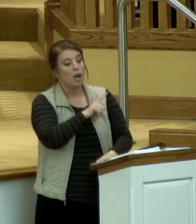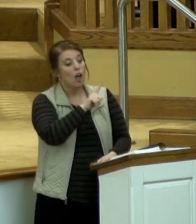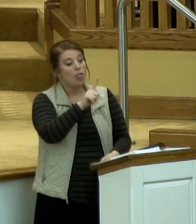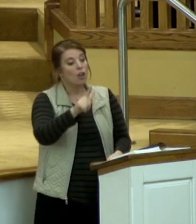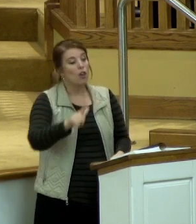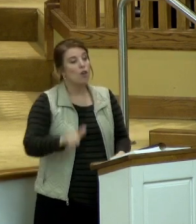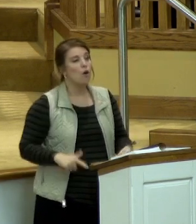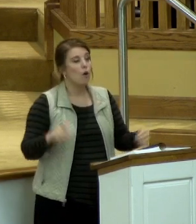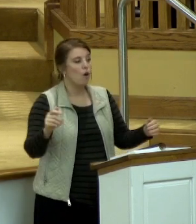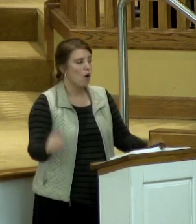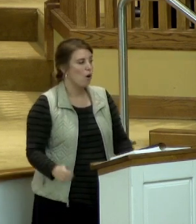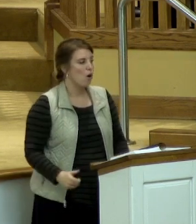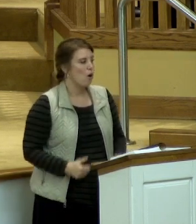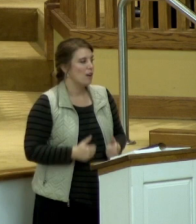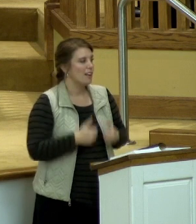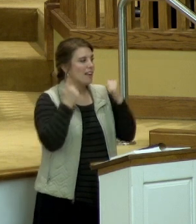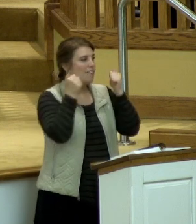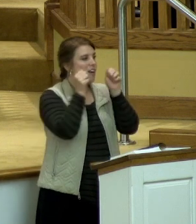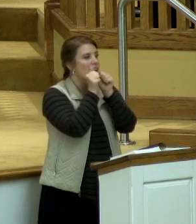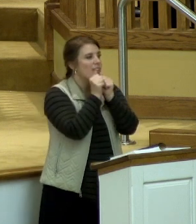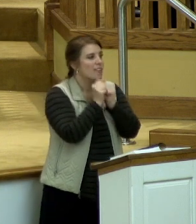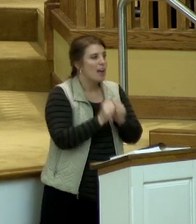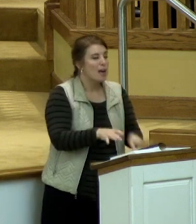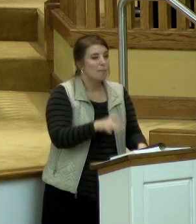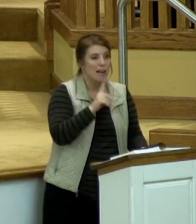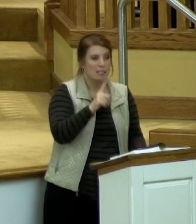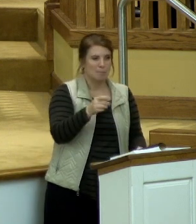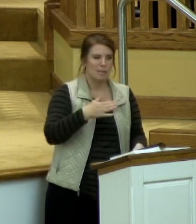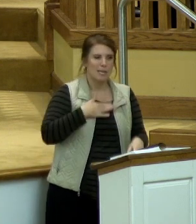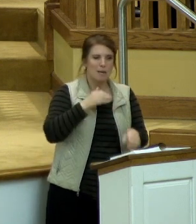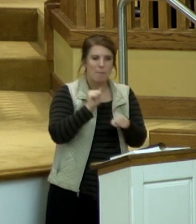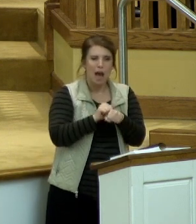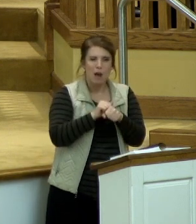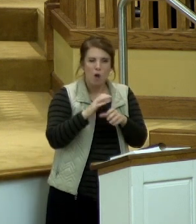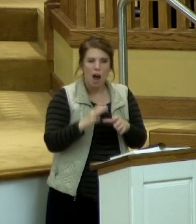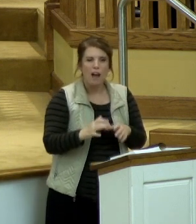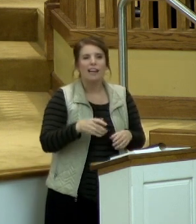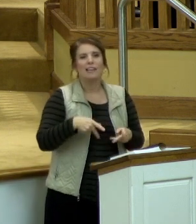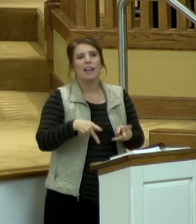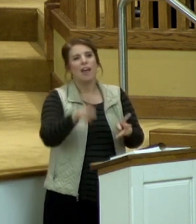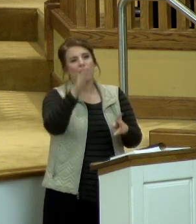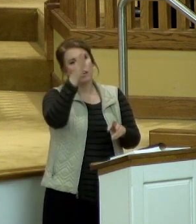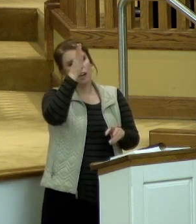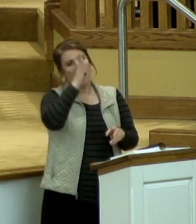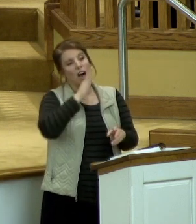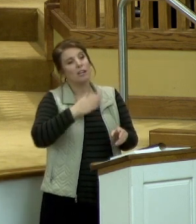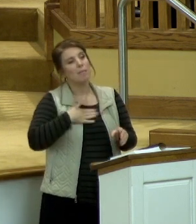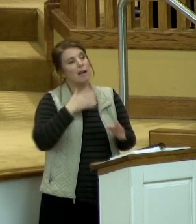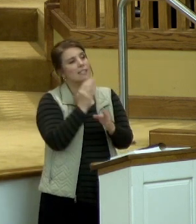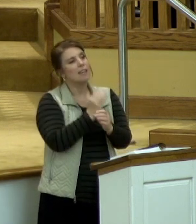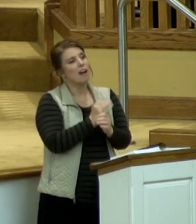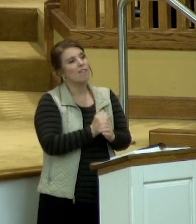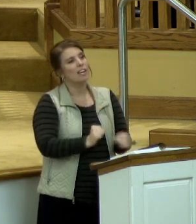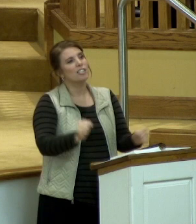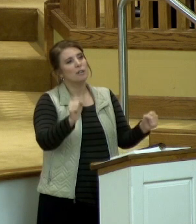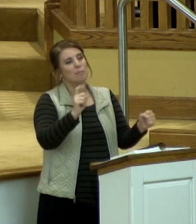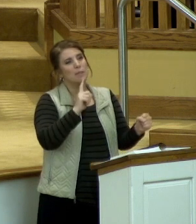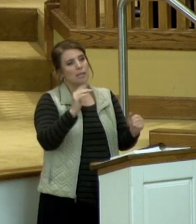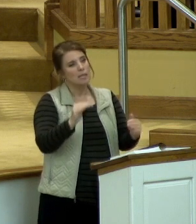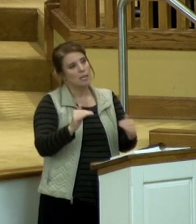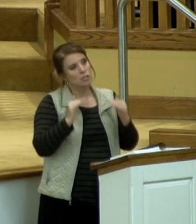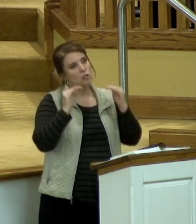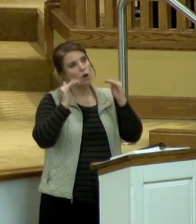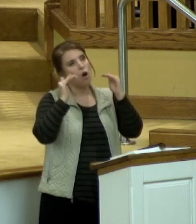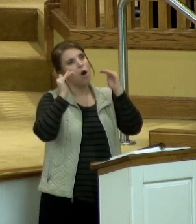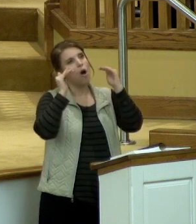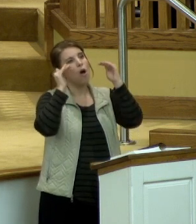exalted. The Lord liveth, and blessed be my rock, and let the God of my salvation be